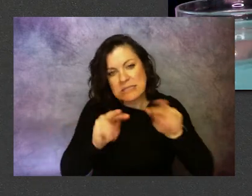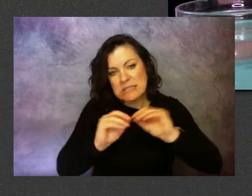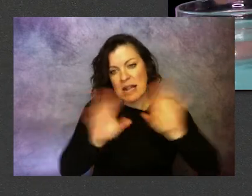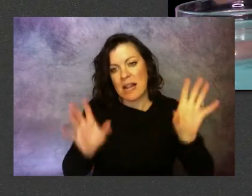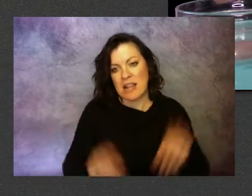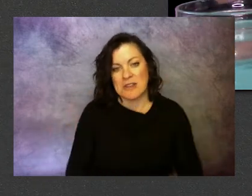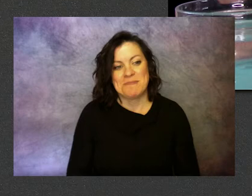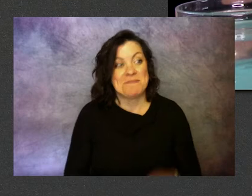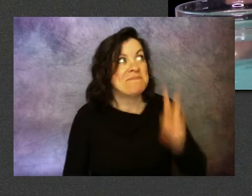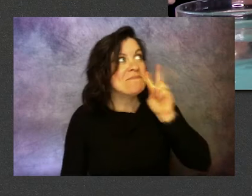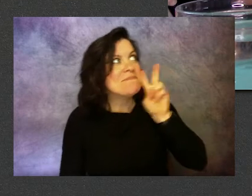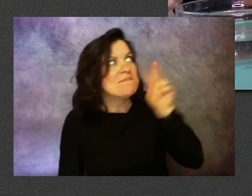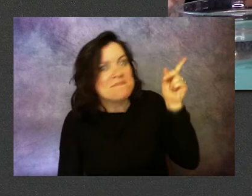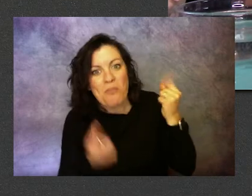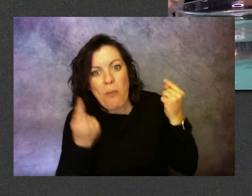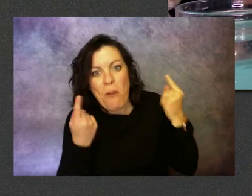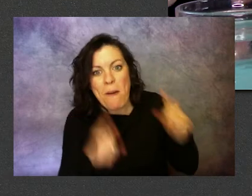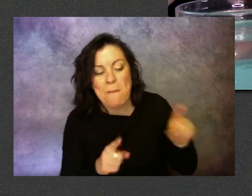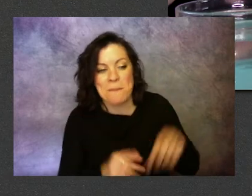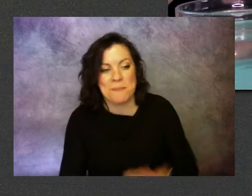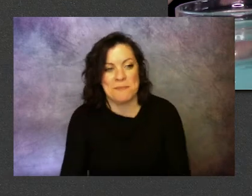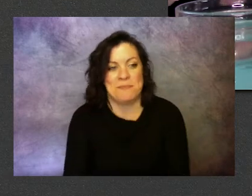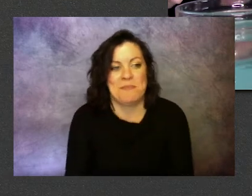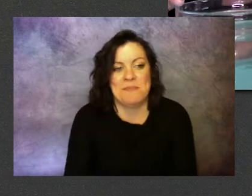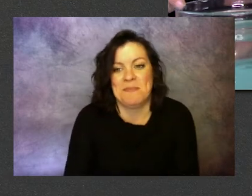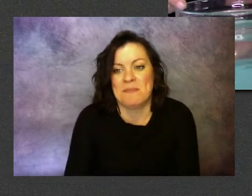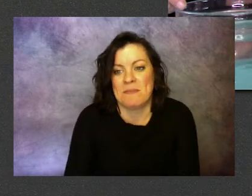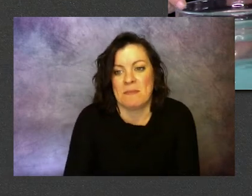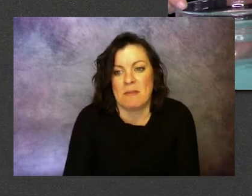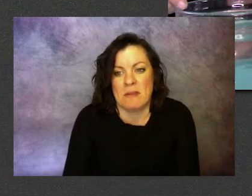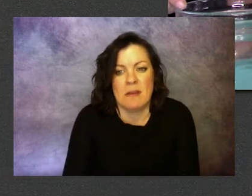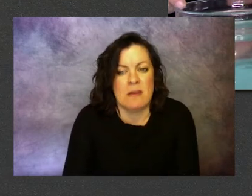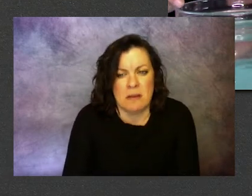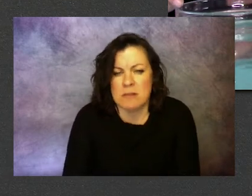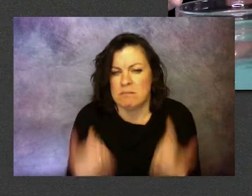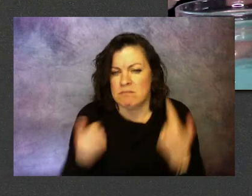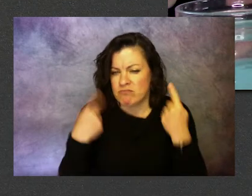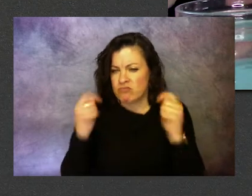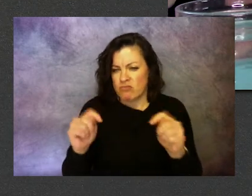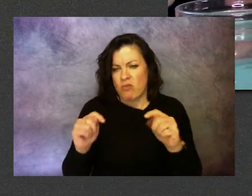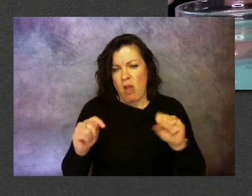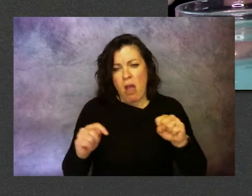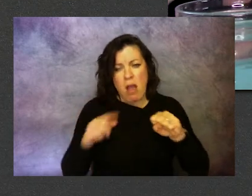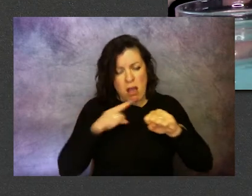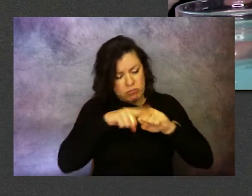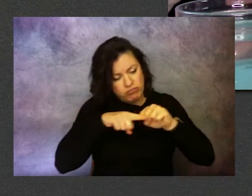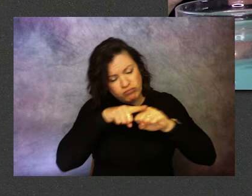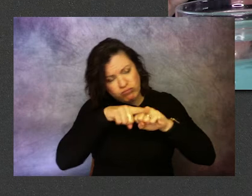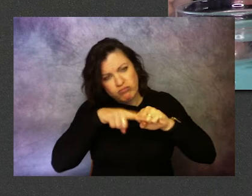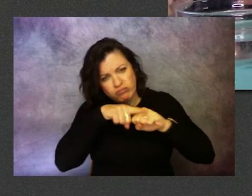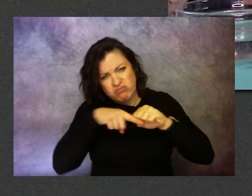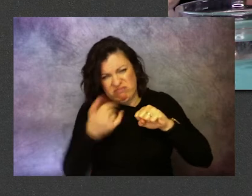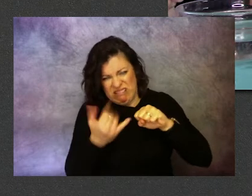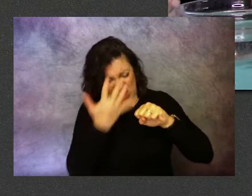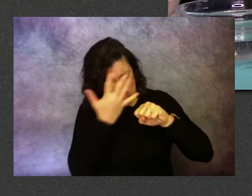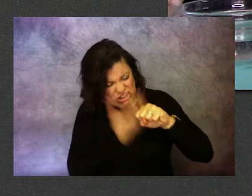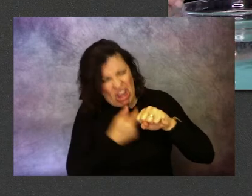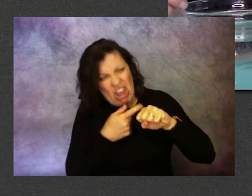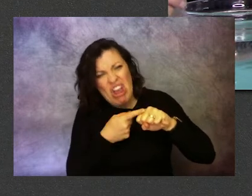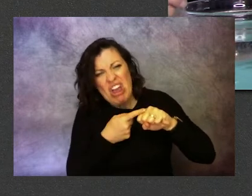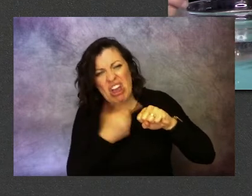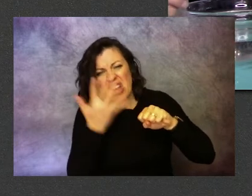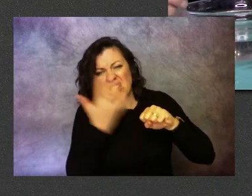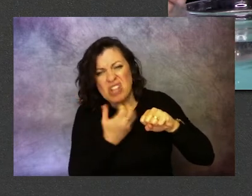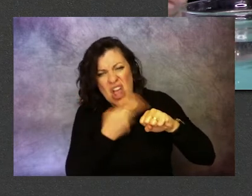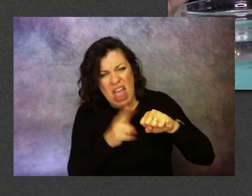see if we try brushing this dark purple egg from the juice and see if we